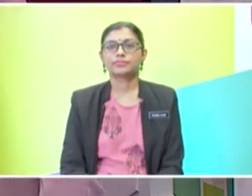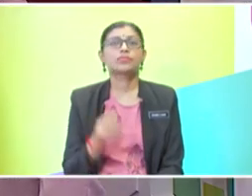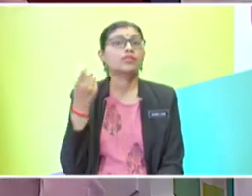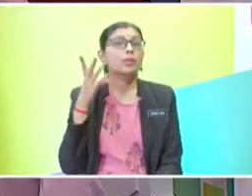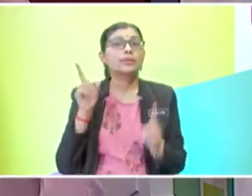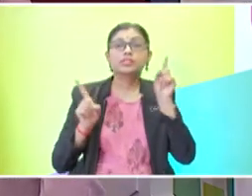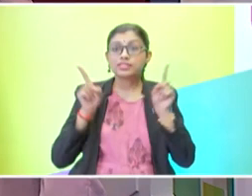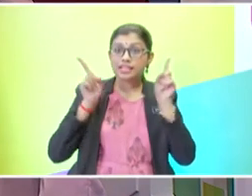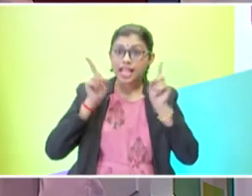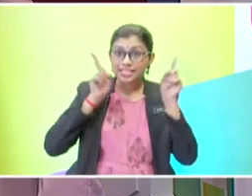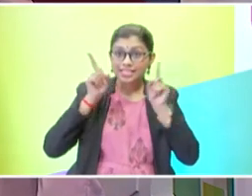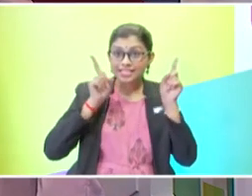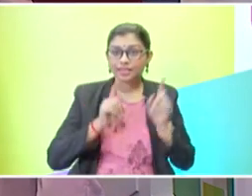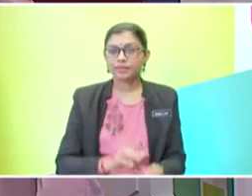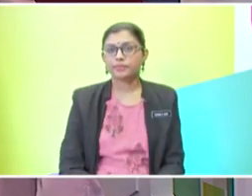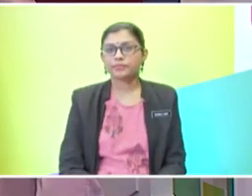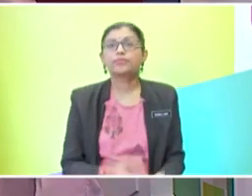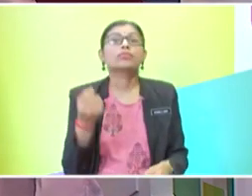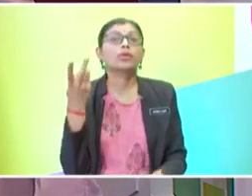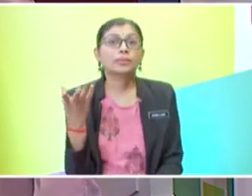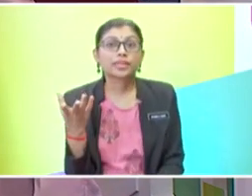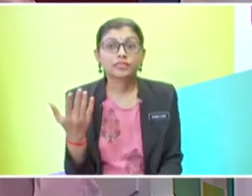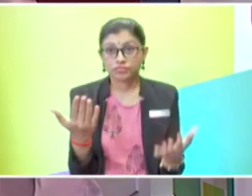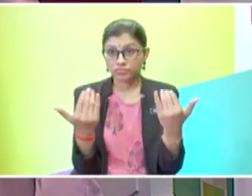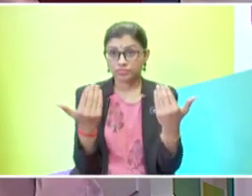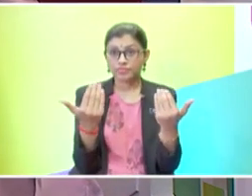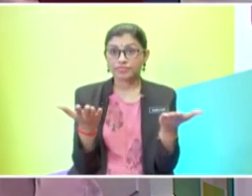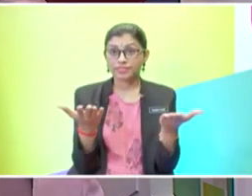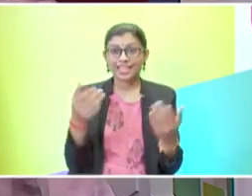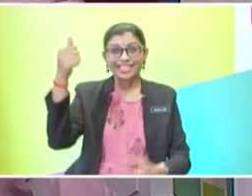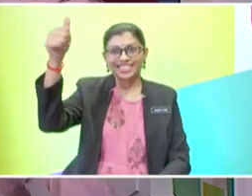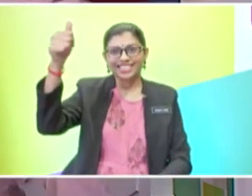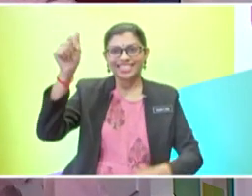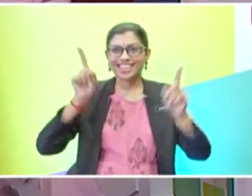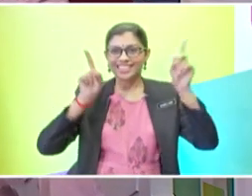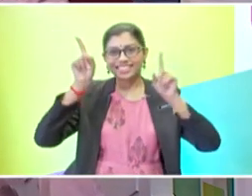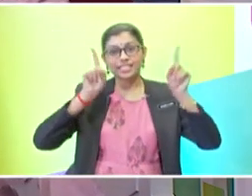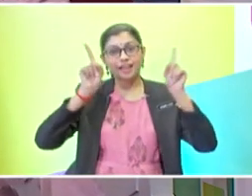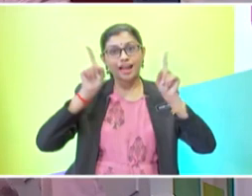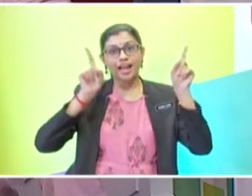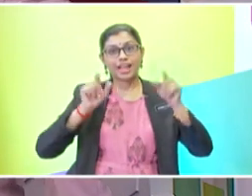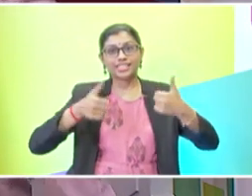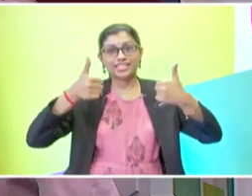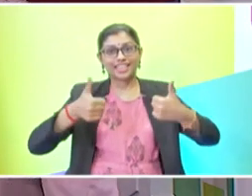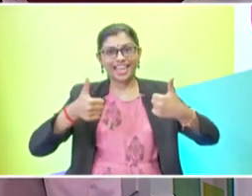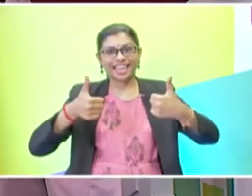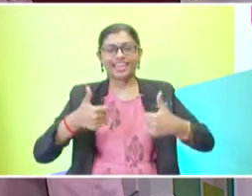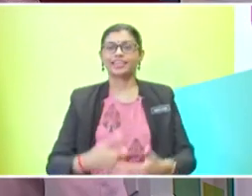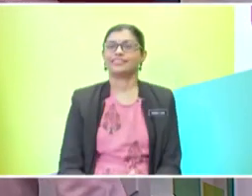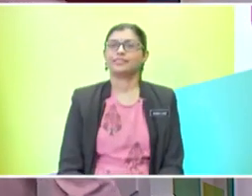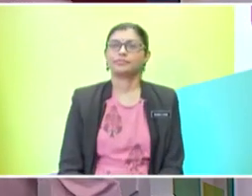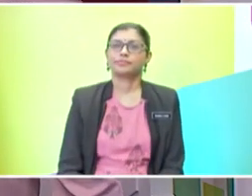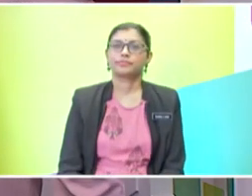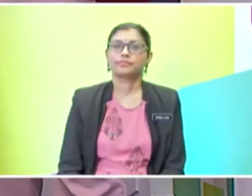get? How many stars, kids, we can give him? I give him 10 stars. 10 stars! Wow! Thank you so much, teacher.